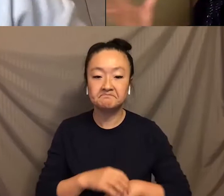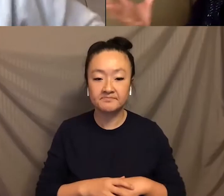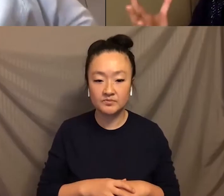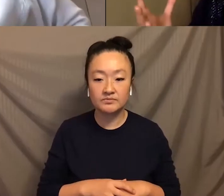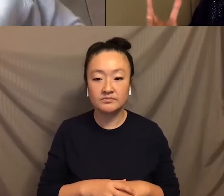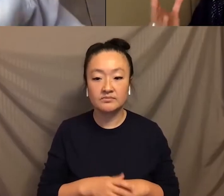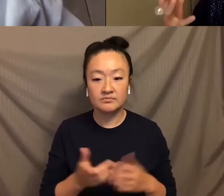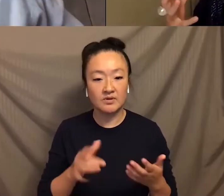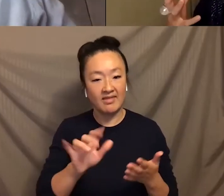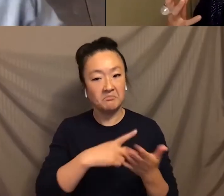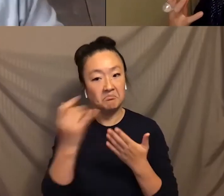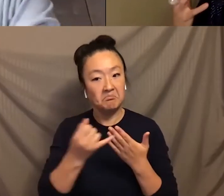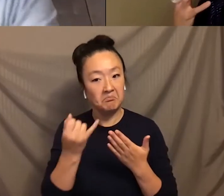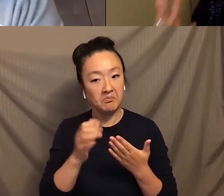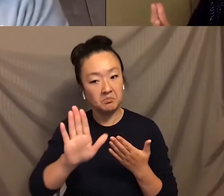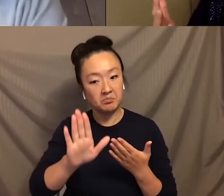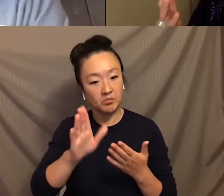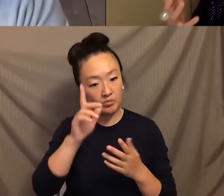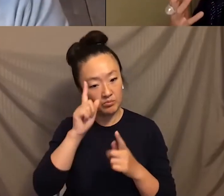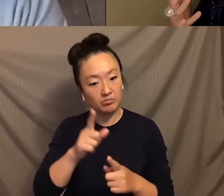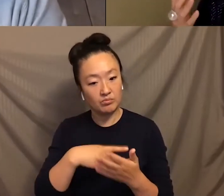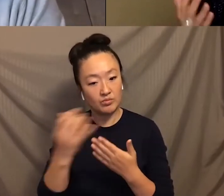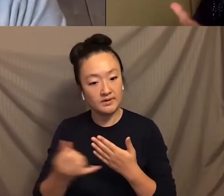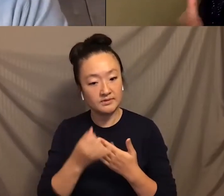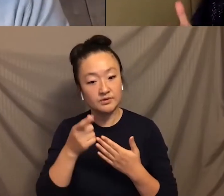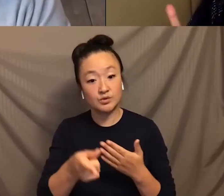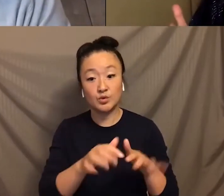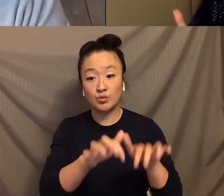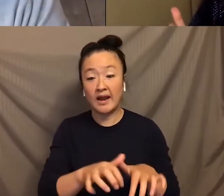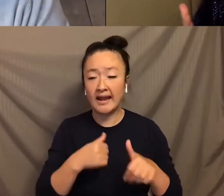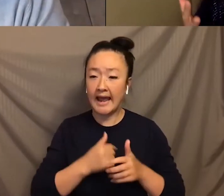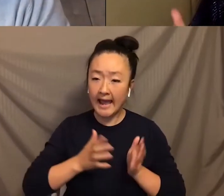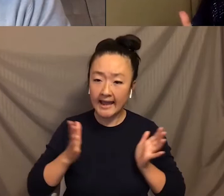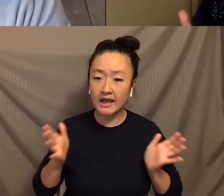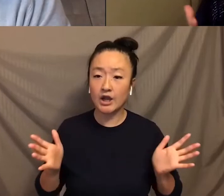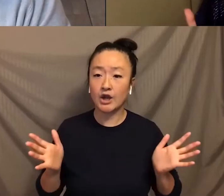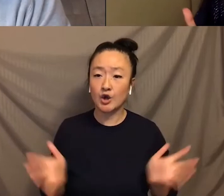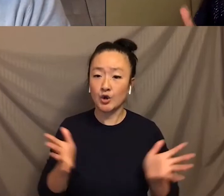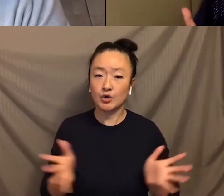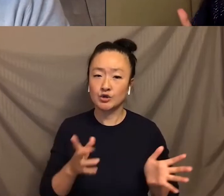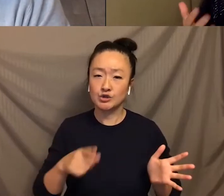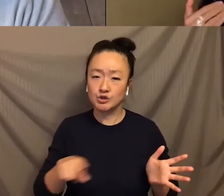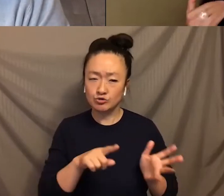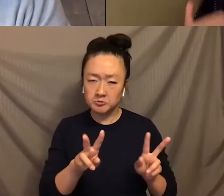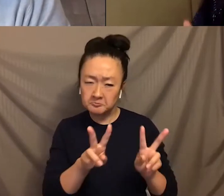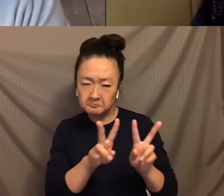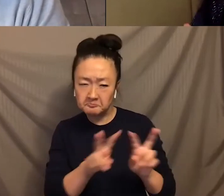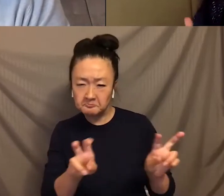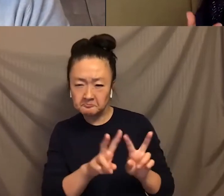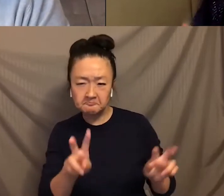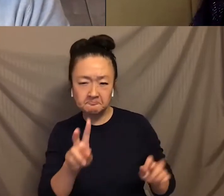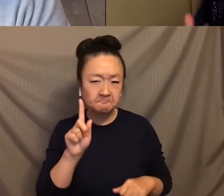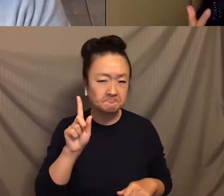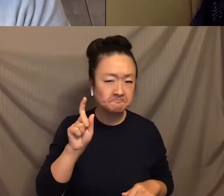to your project. You write, I urge you to question, right?